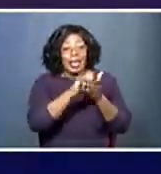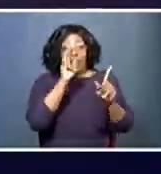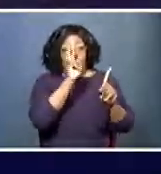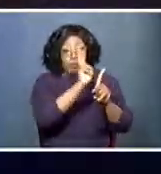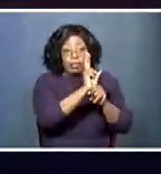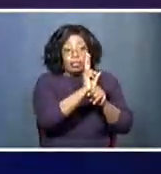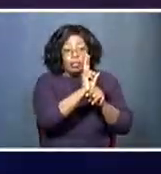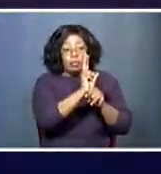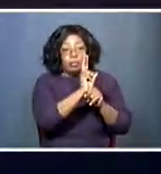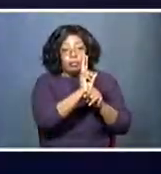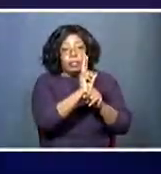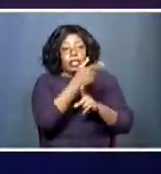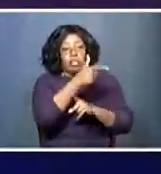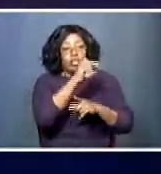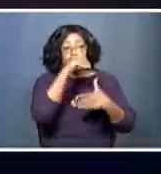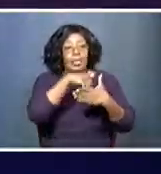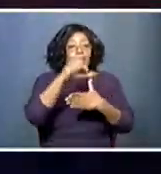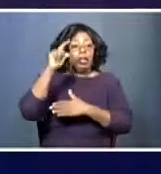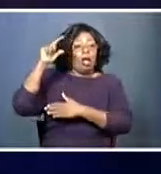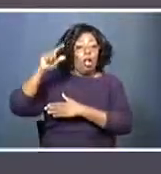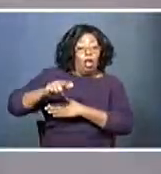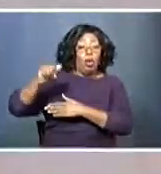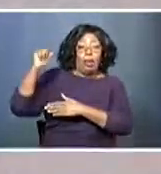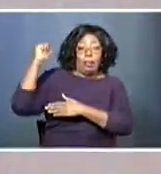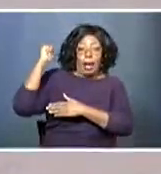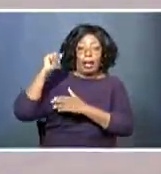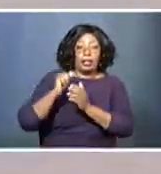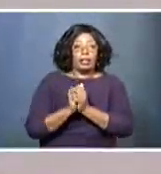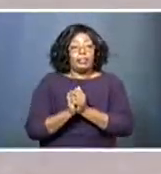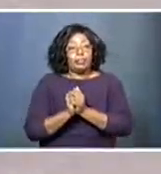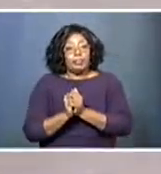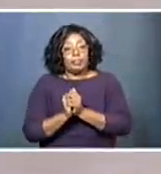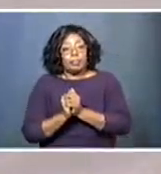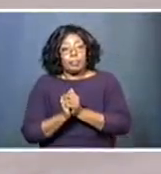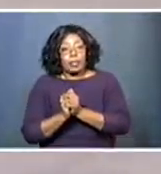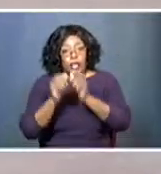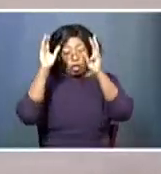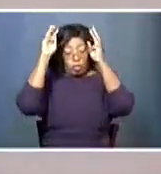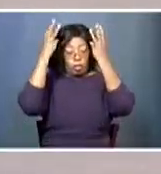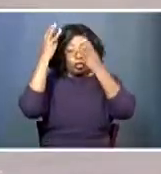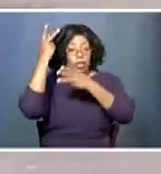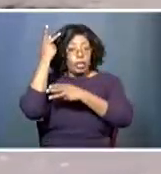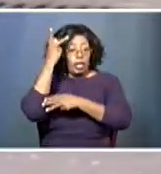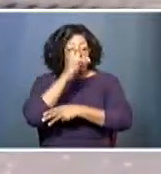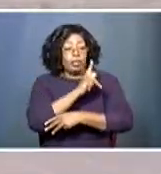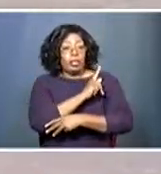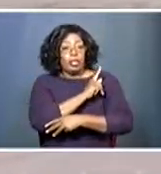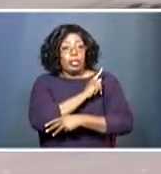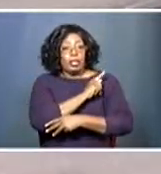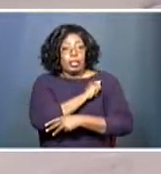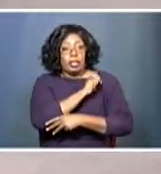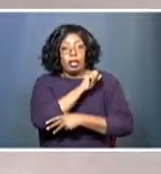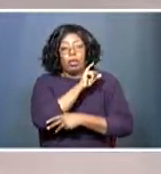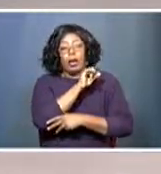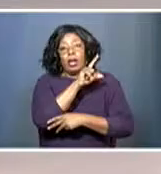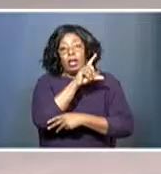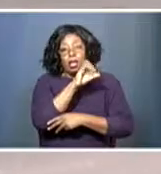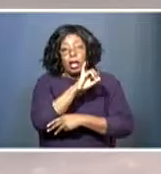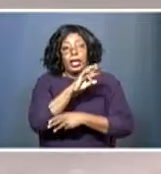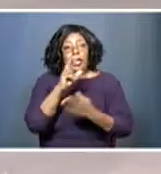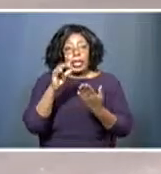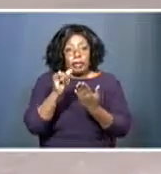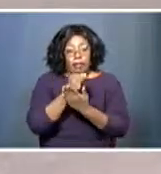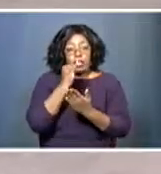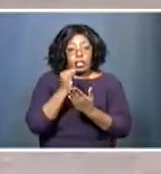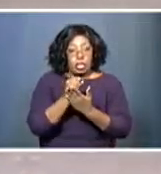hitting him in the lower back. Meantime, Assistant Police Commissioner Kenwood Taylor shares details of their